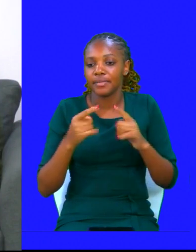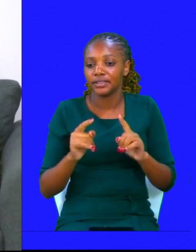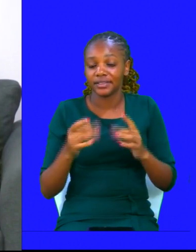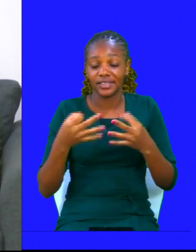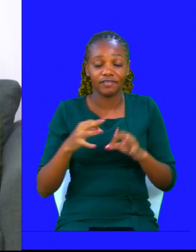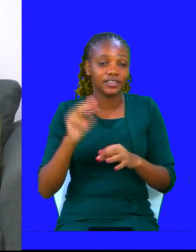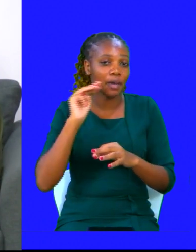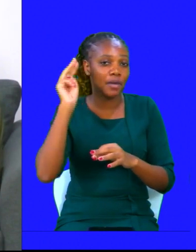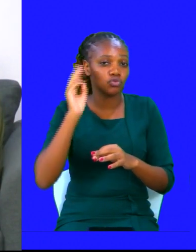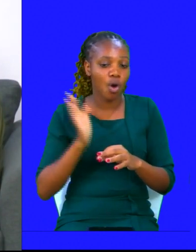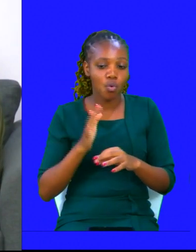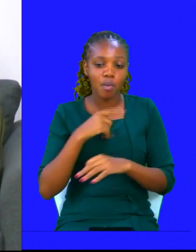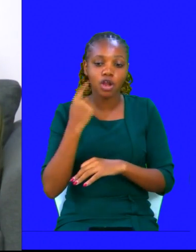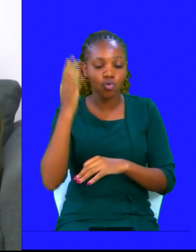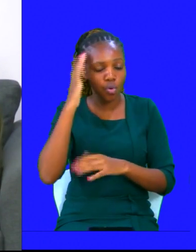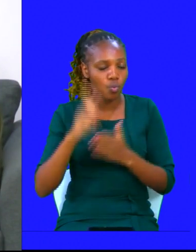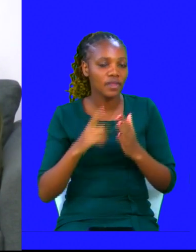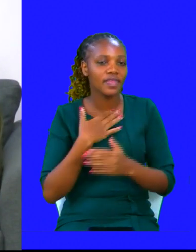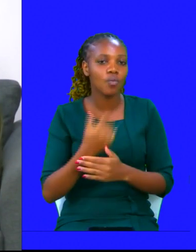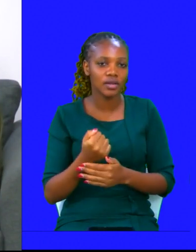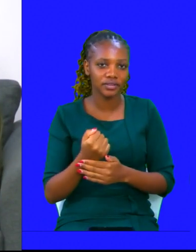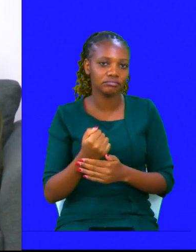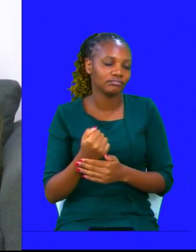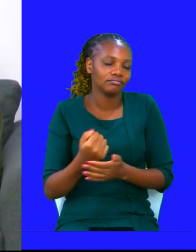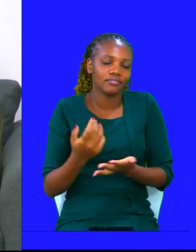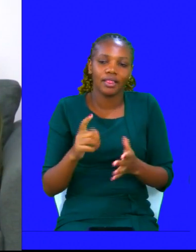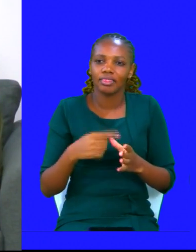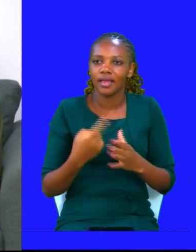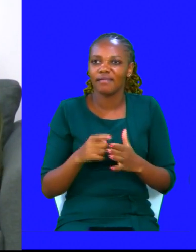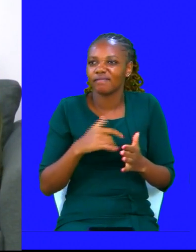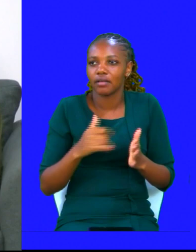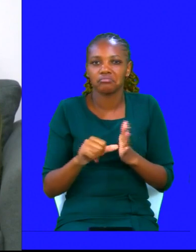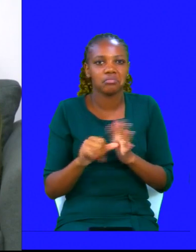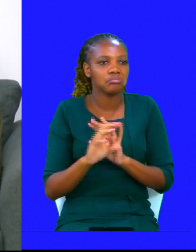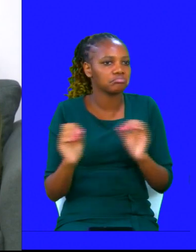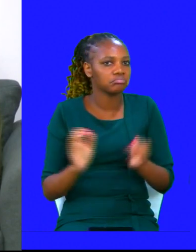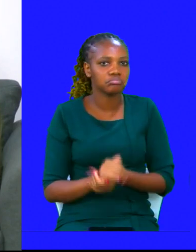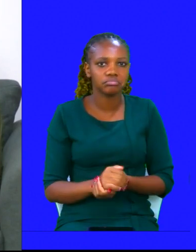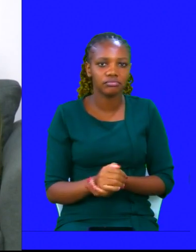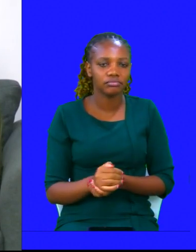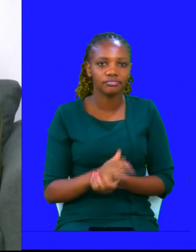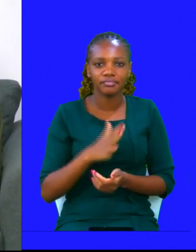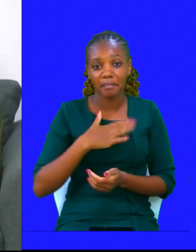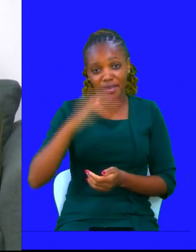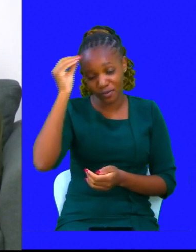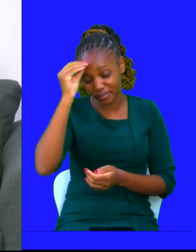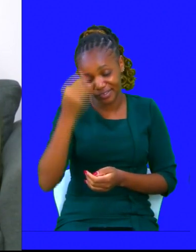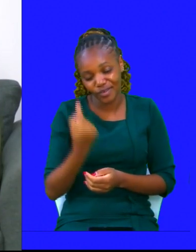mature woman who knows what they want and they're getting an older man, that's acceptable for me. That's my opinion.